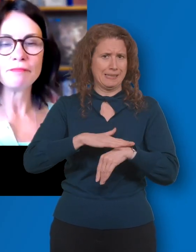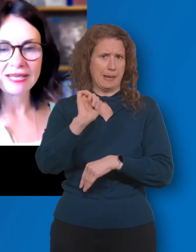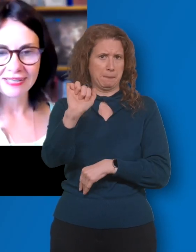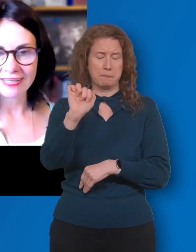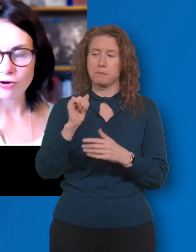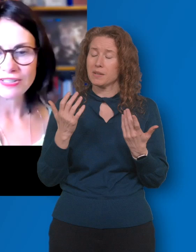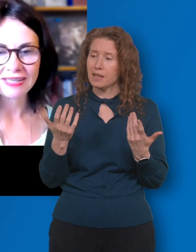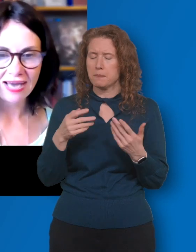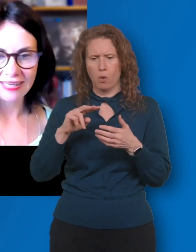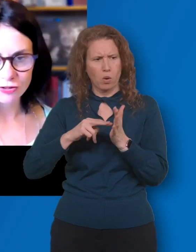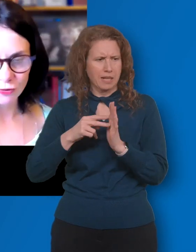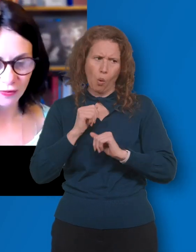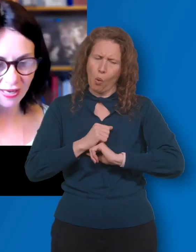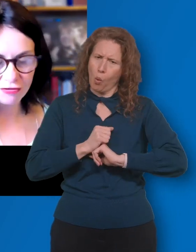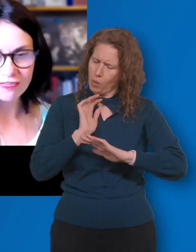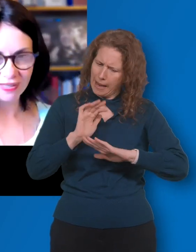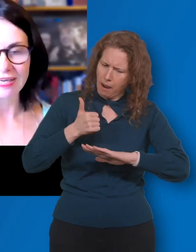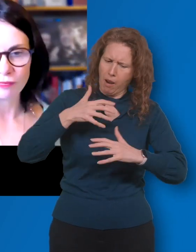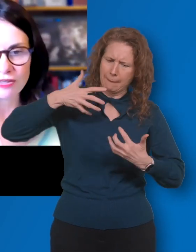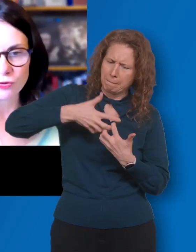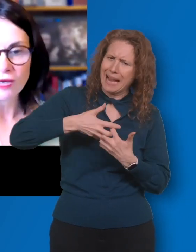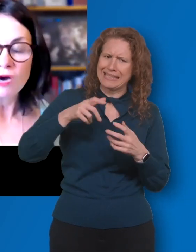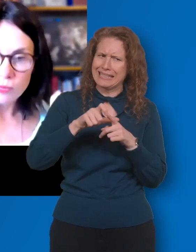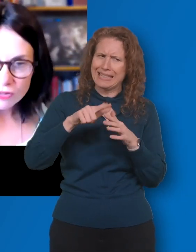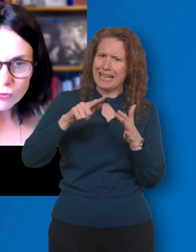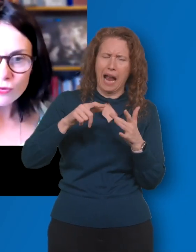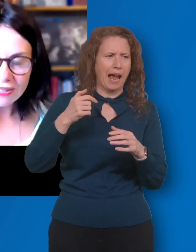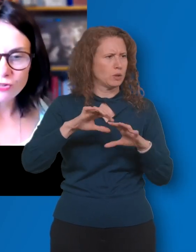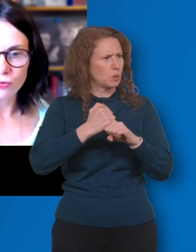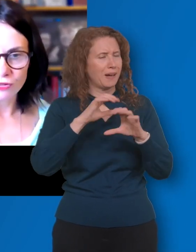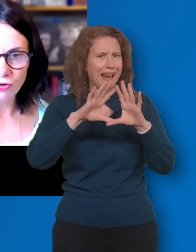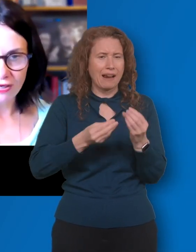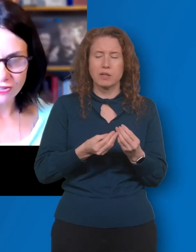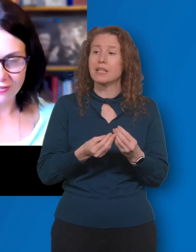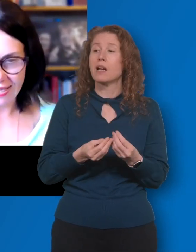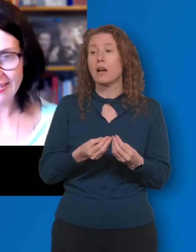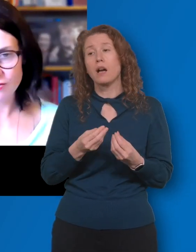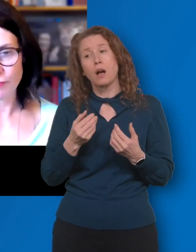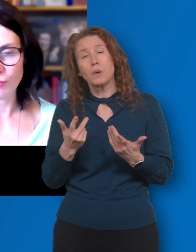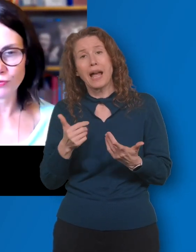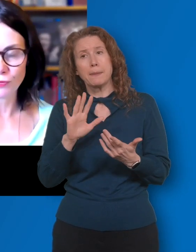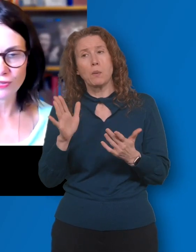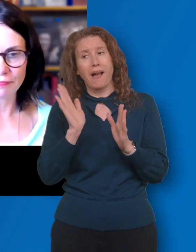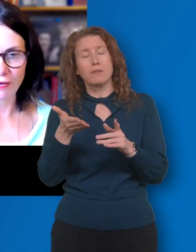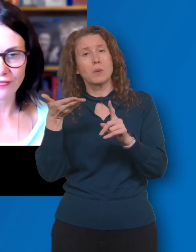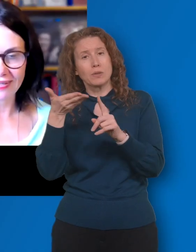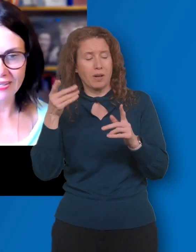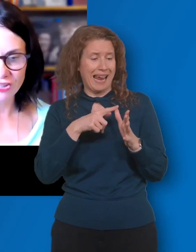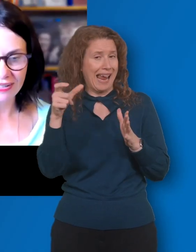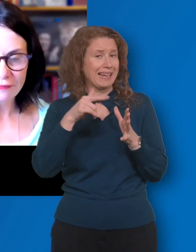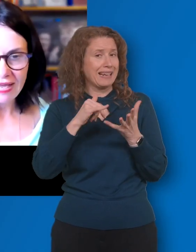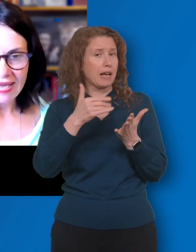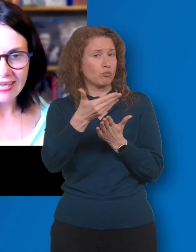well, we're embedding, you know, DEI into everything that we do need to acknowledge, and the Acas report talks about